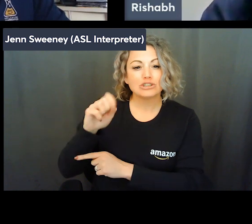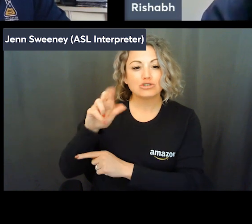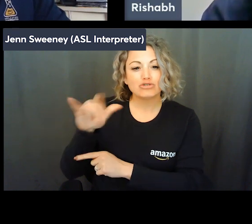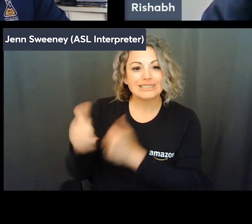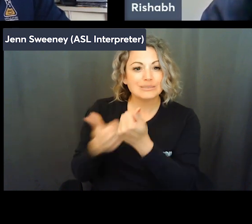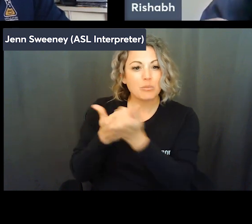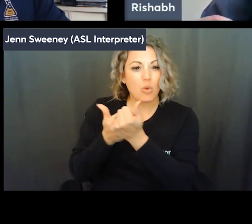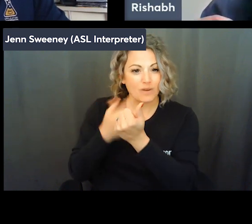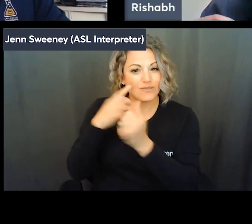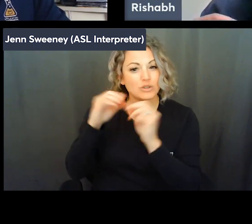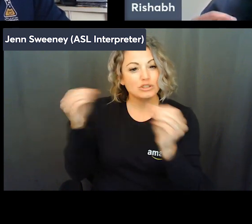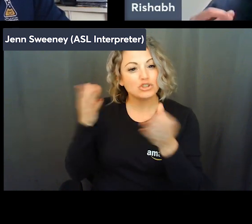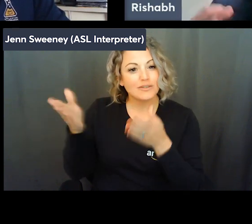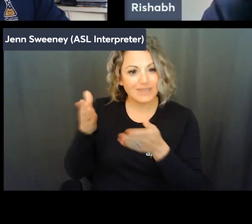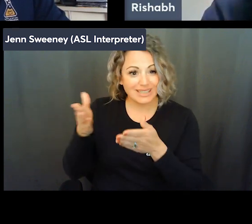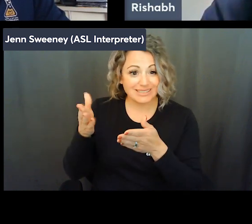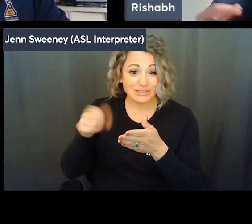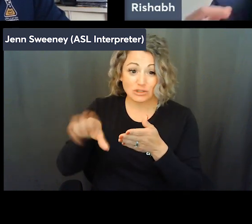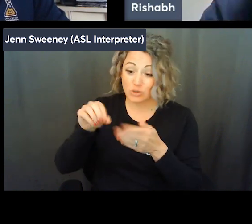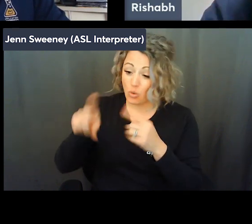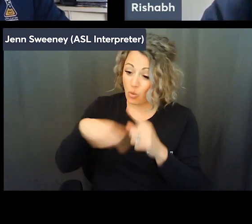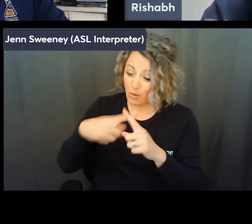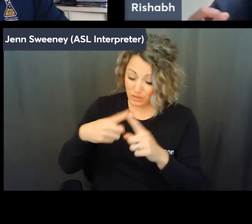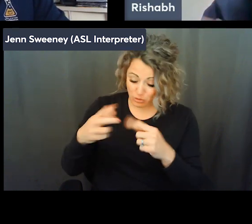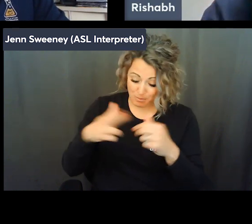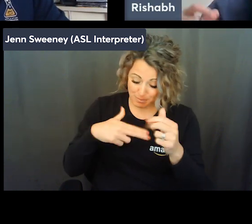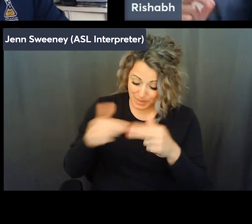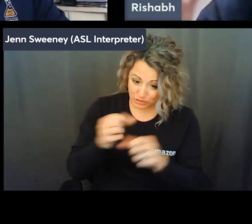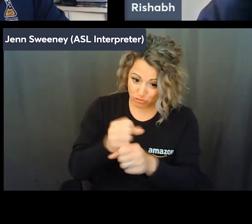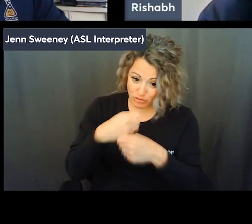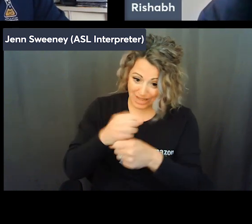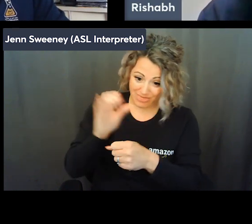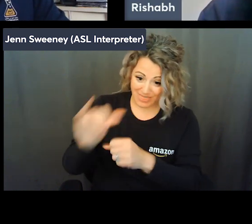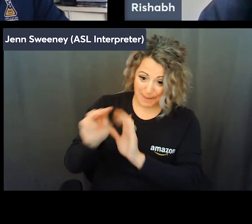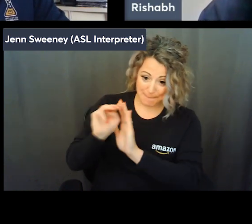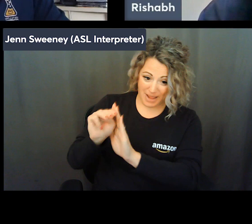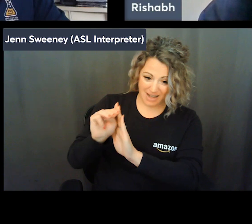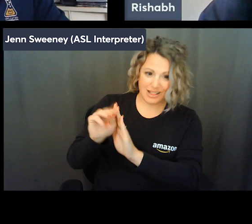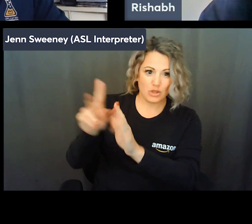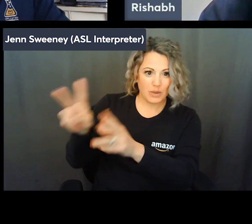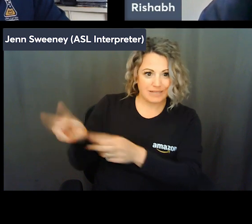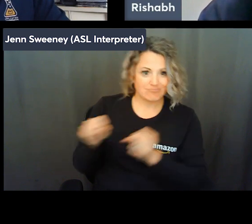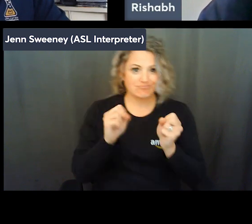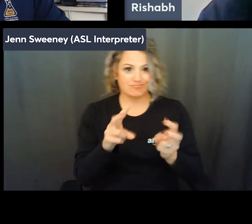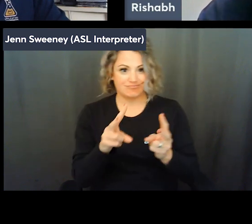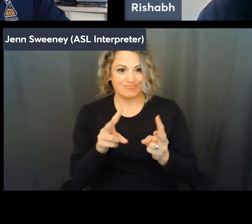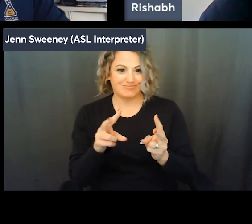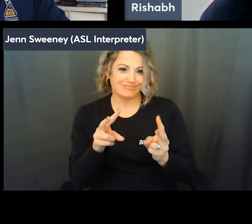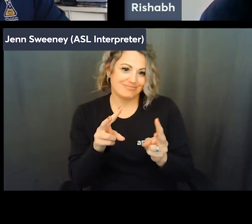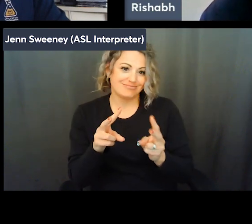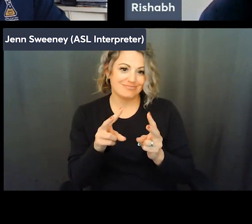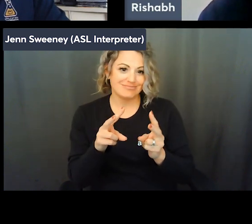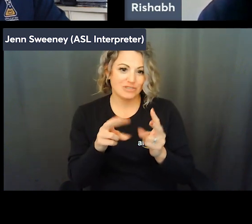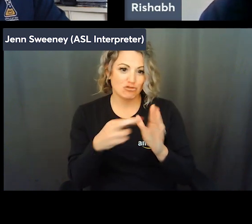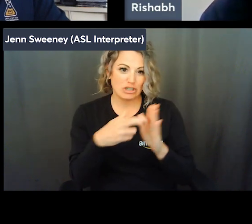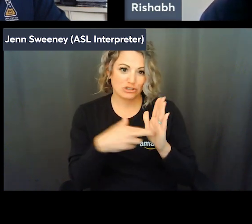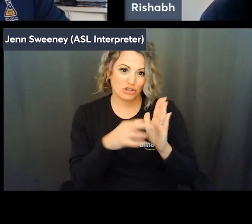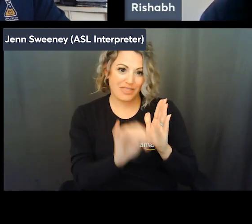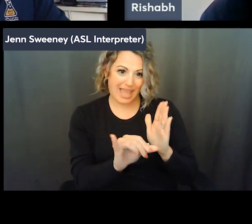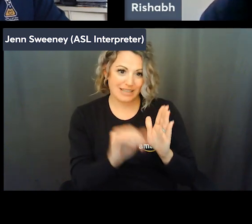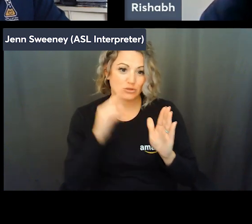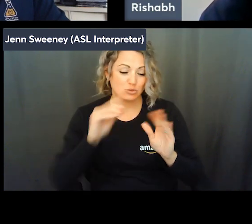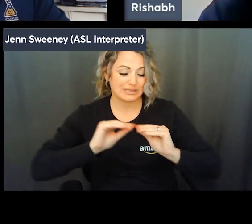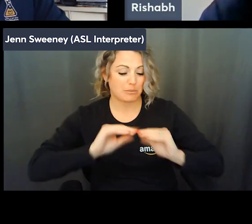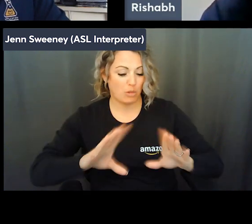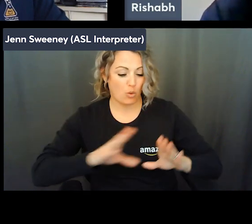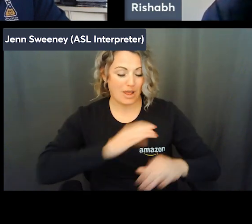can essentially once you have built and trained your model, you can register it in model registry and then directly deploy on serverless